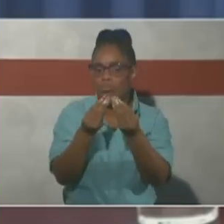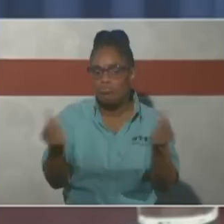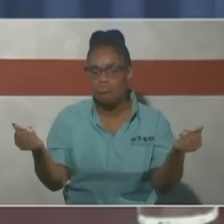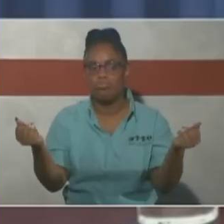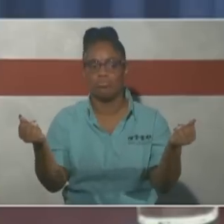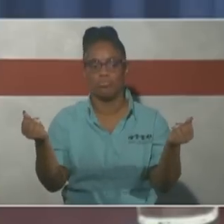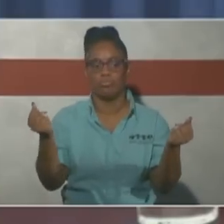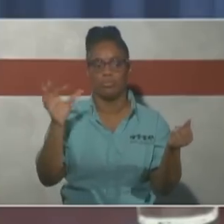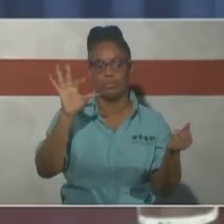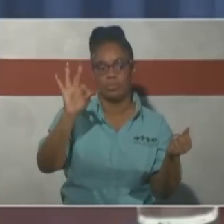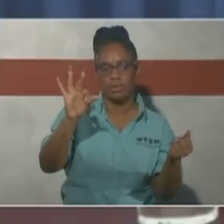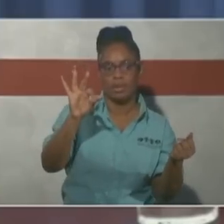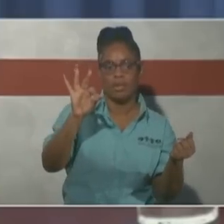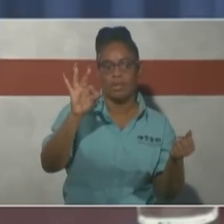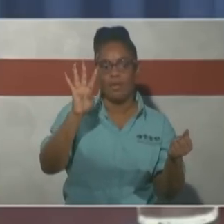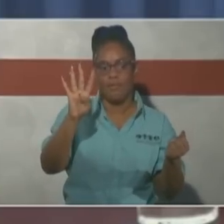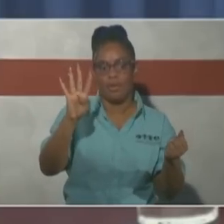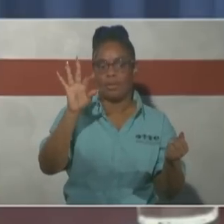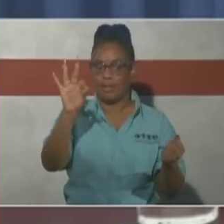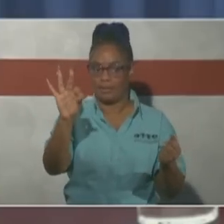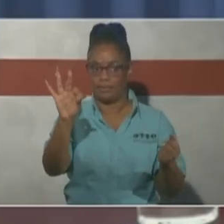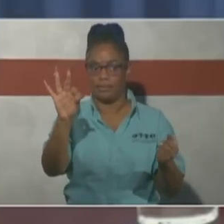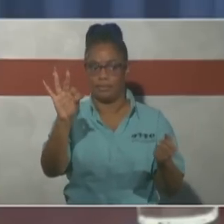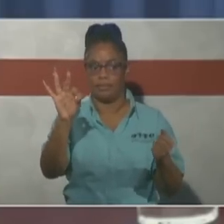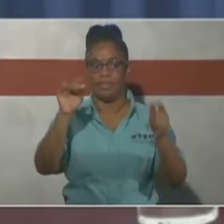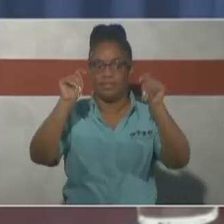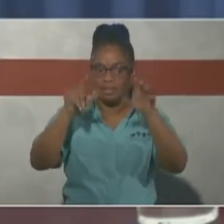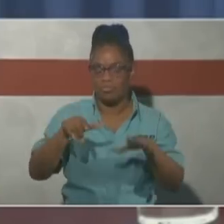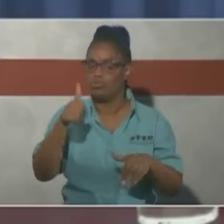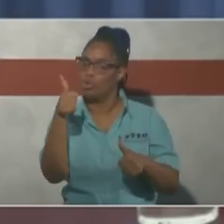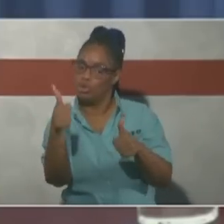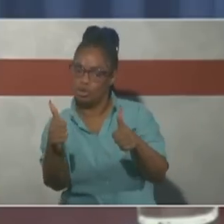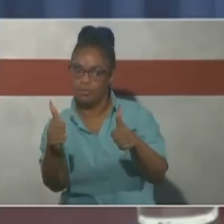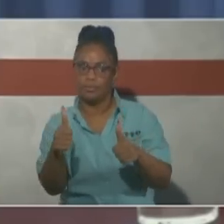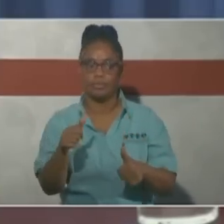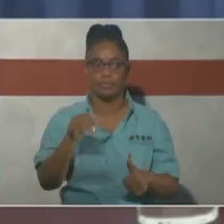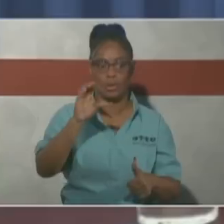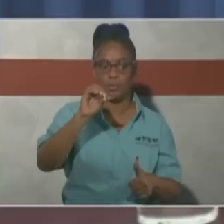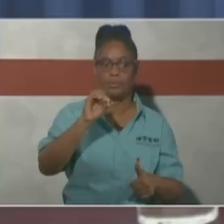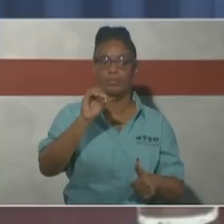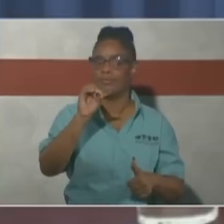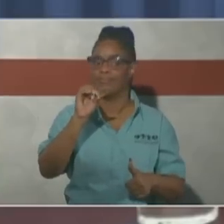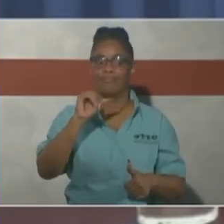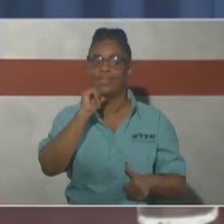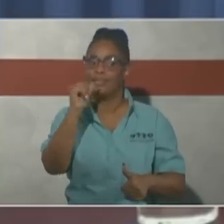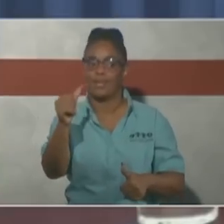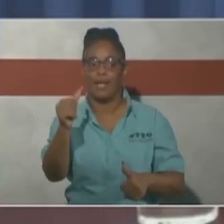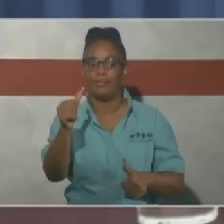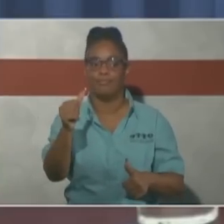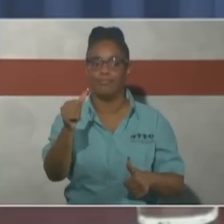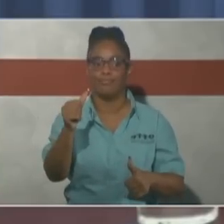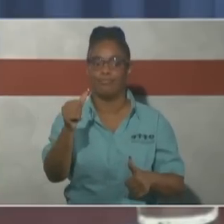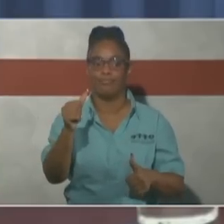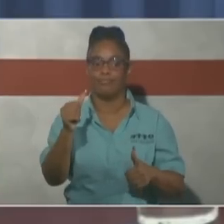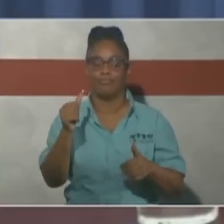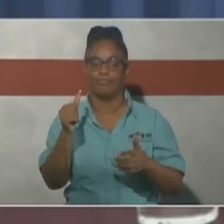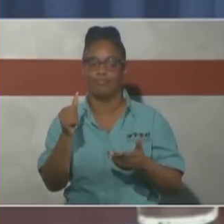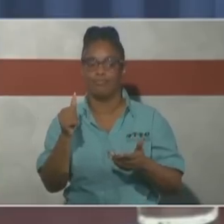961 samples, 12 were discarded for some reason. So we had useful samples